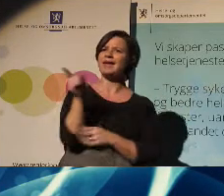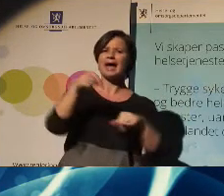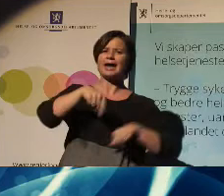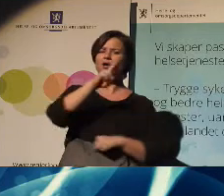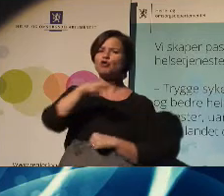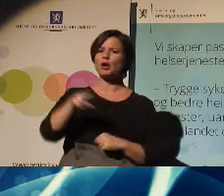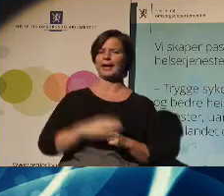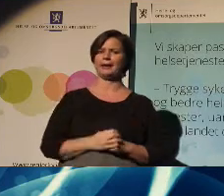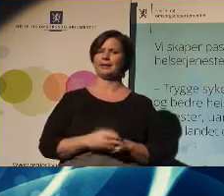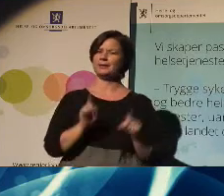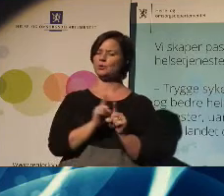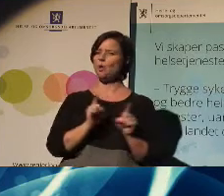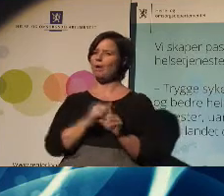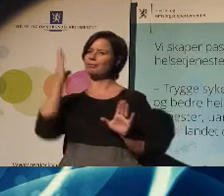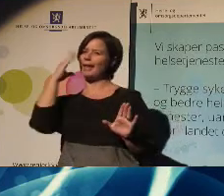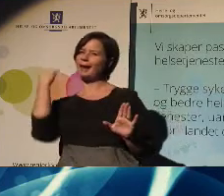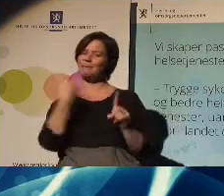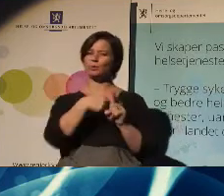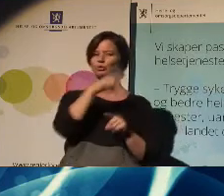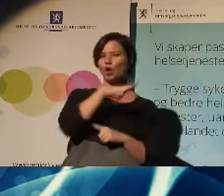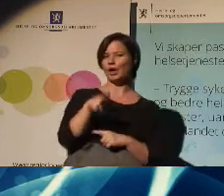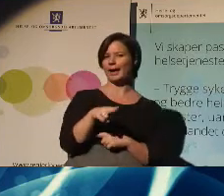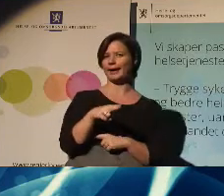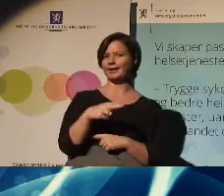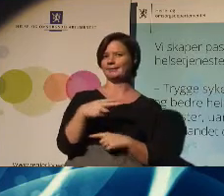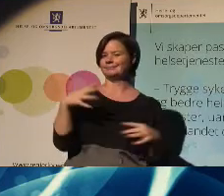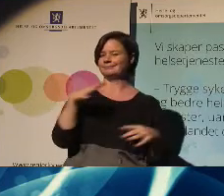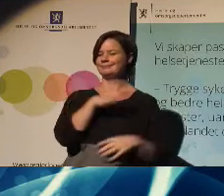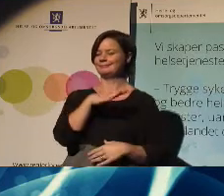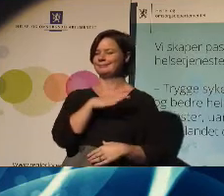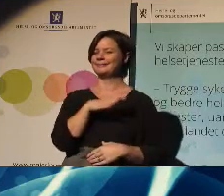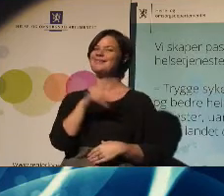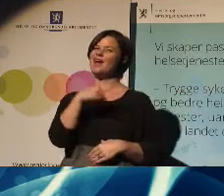the Dutch and the Norwegians have a rich joint history.